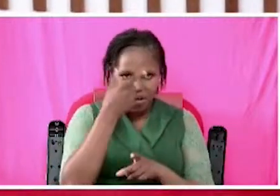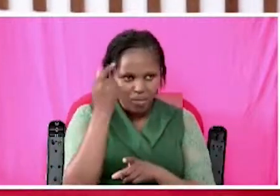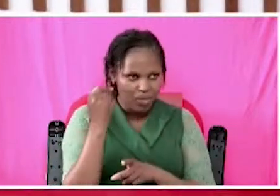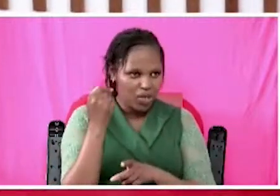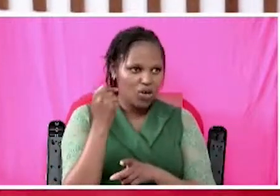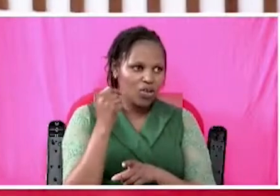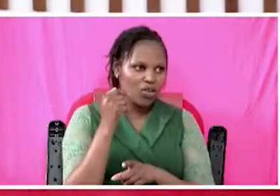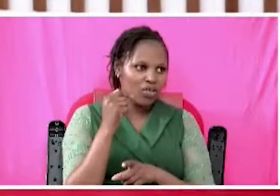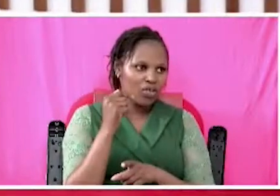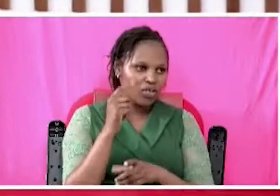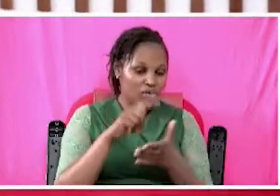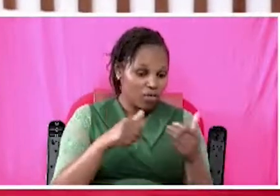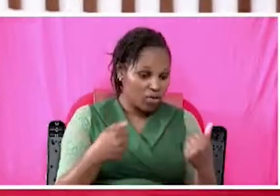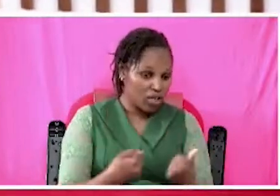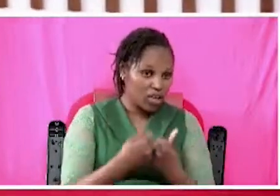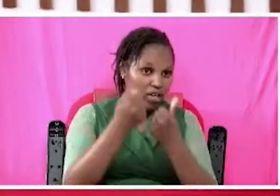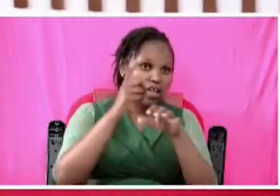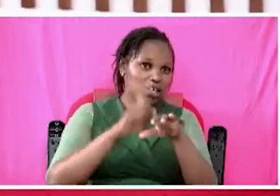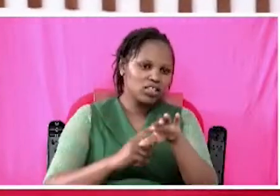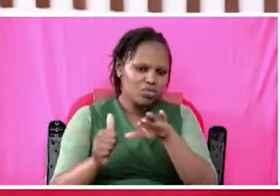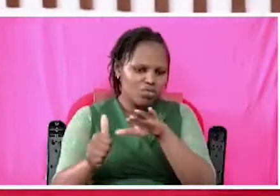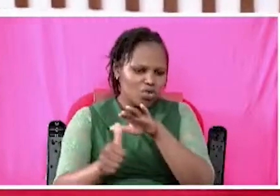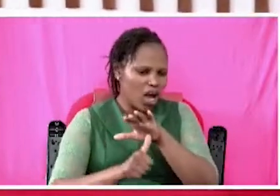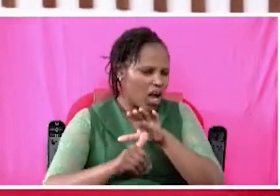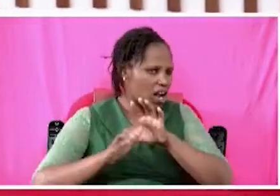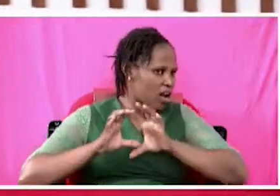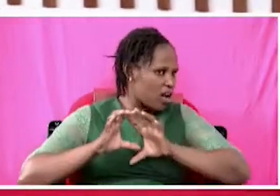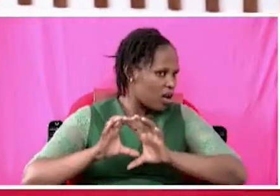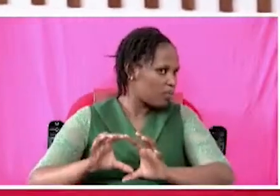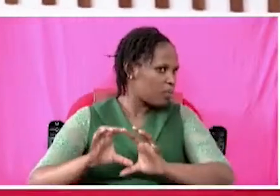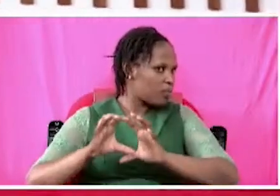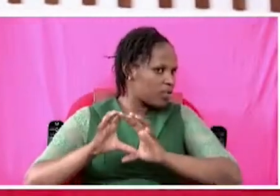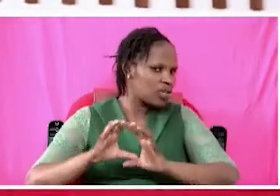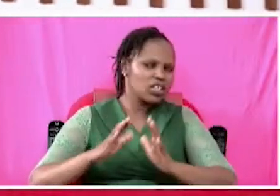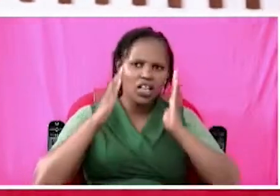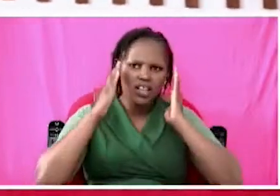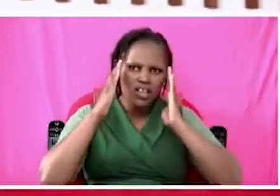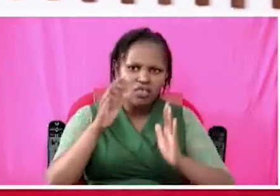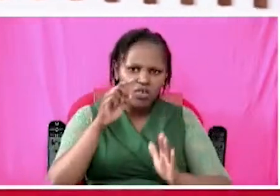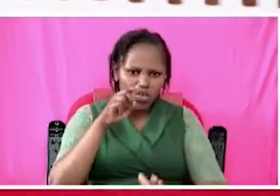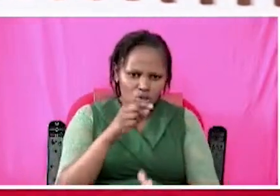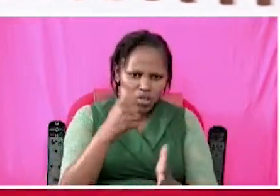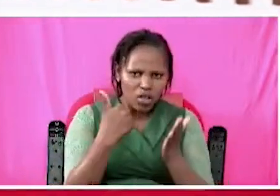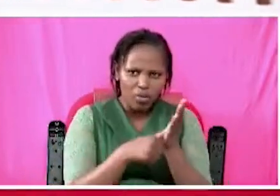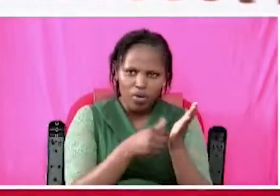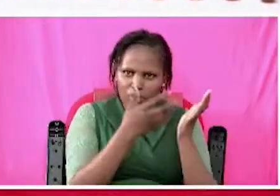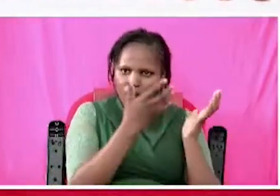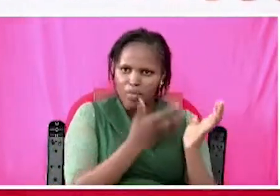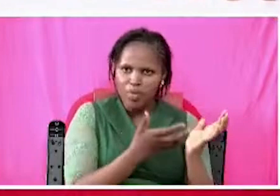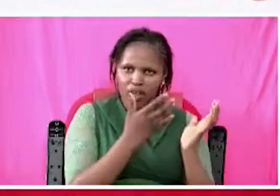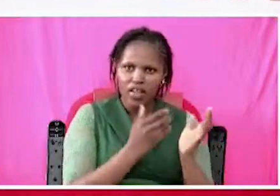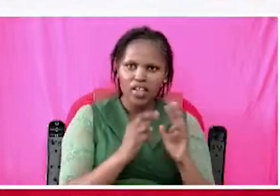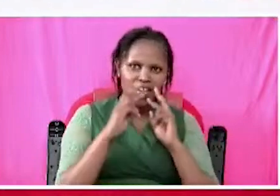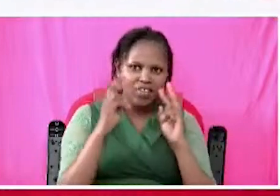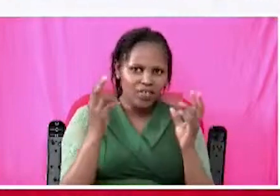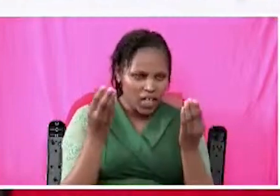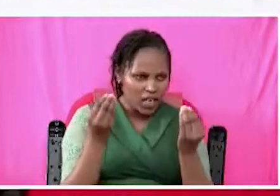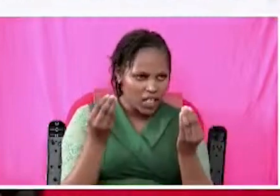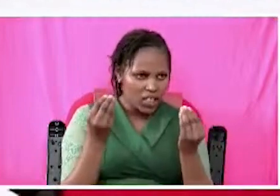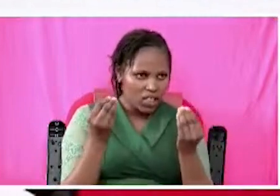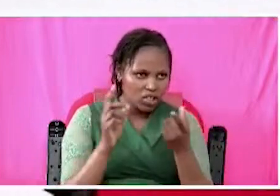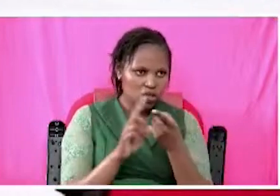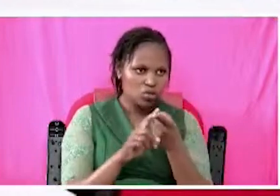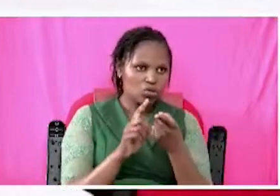Because what happens is, when you are under pressure and the focus is in you, the problem is so heavy, it is very easy